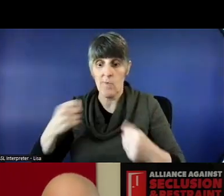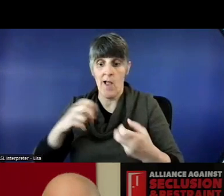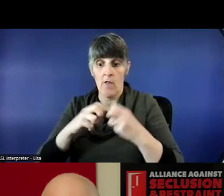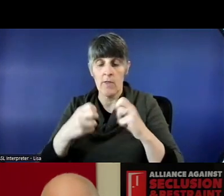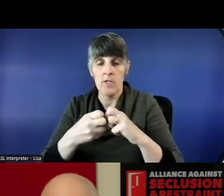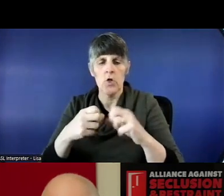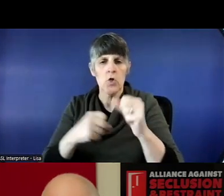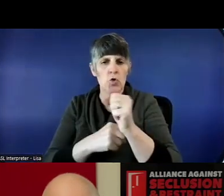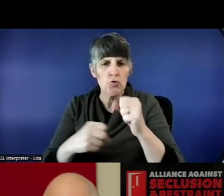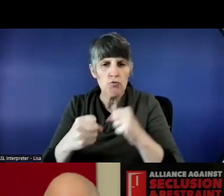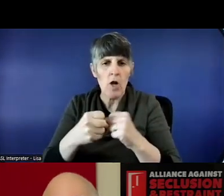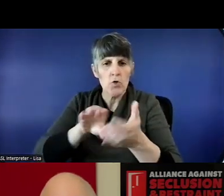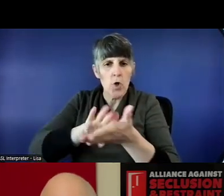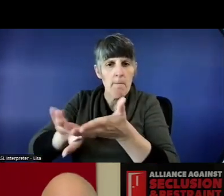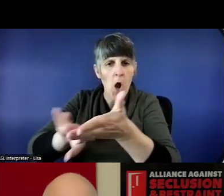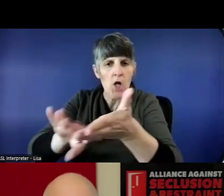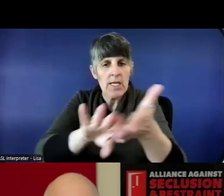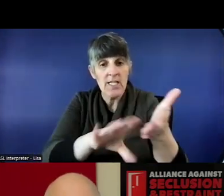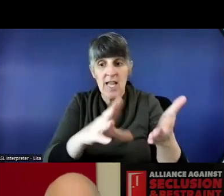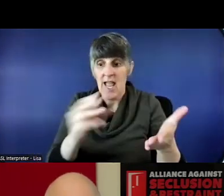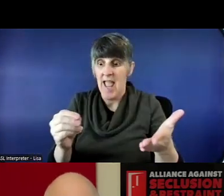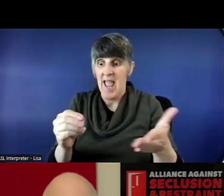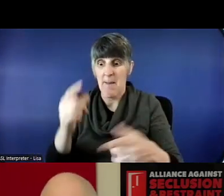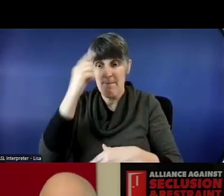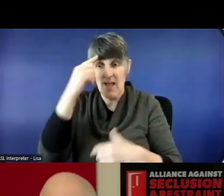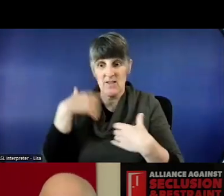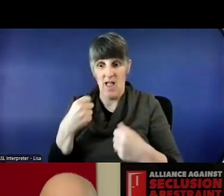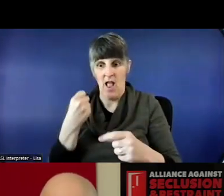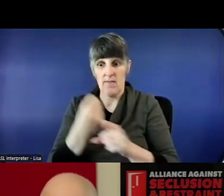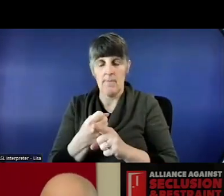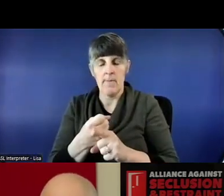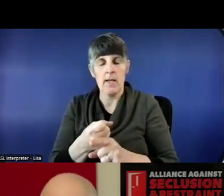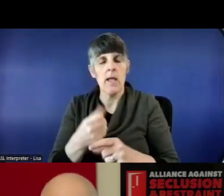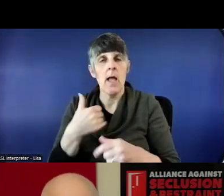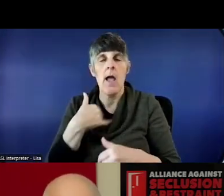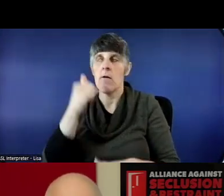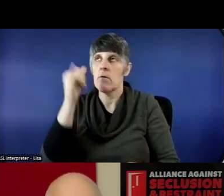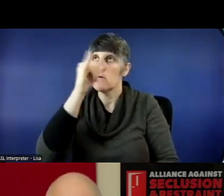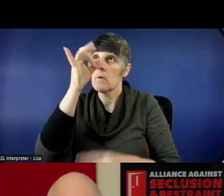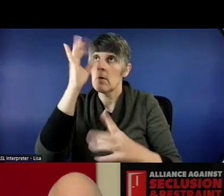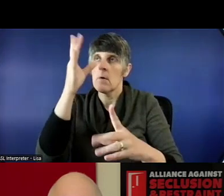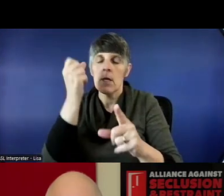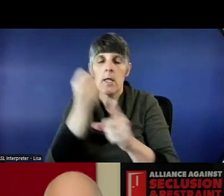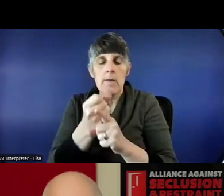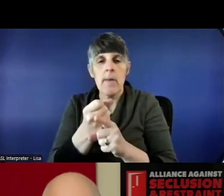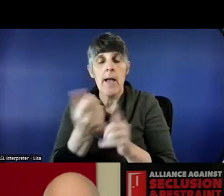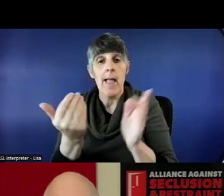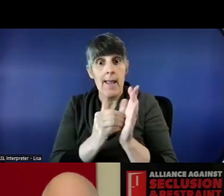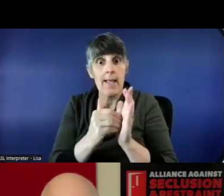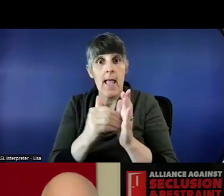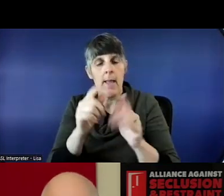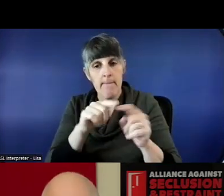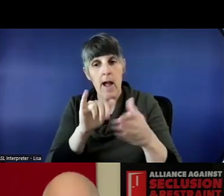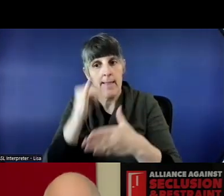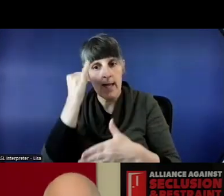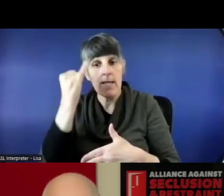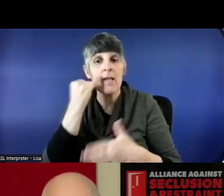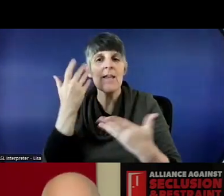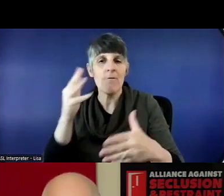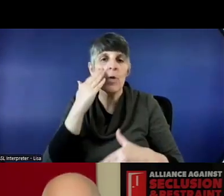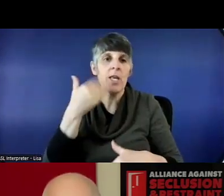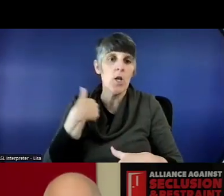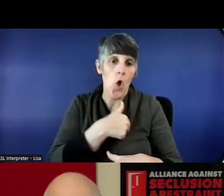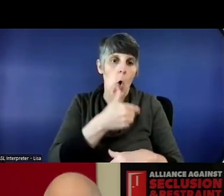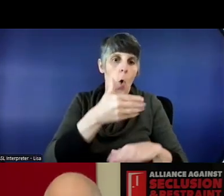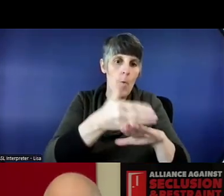structural marginalization and mental health impacts. There's a tremendous impact. And again, driven by that idea, if we know better, we can do